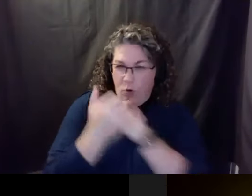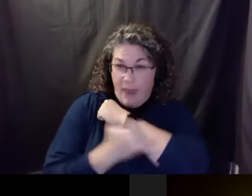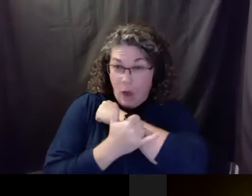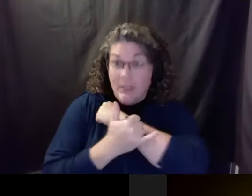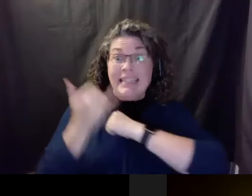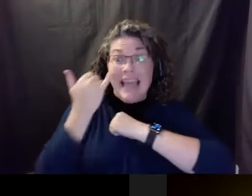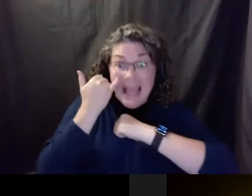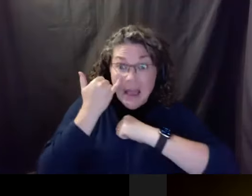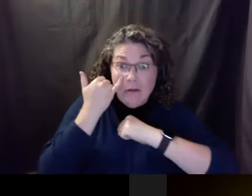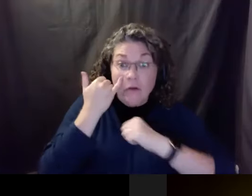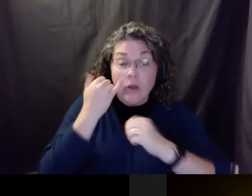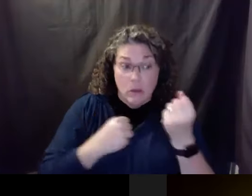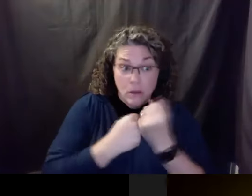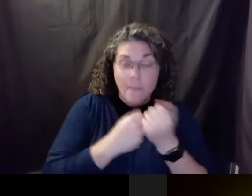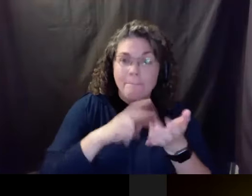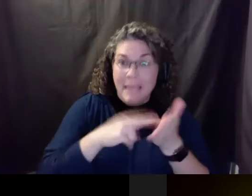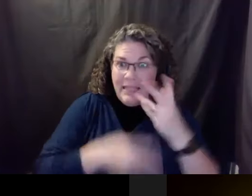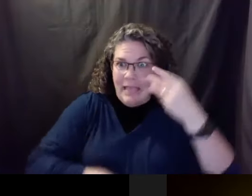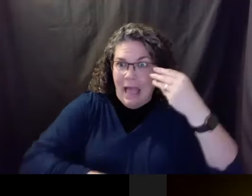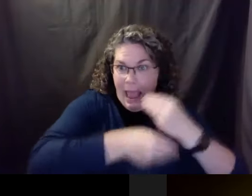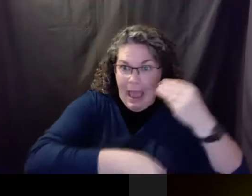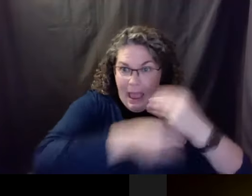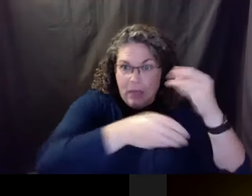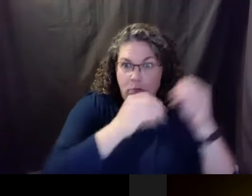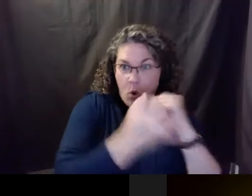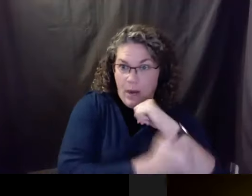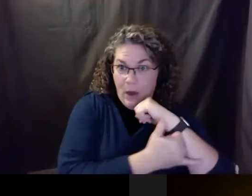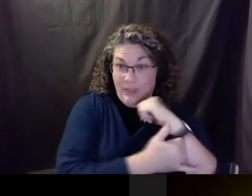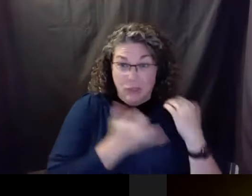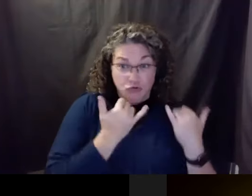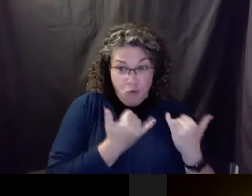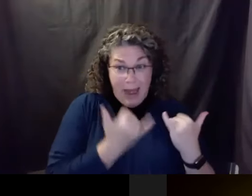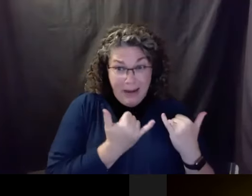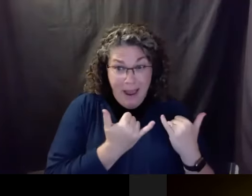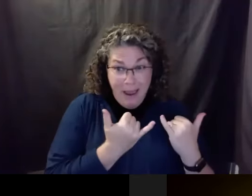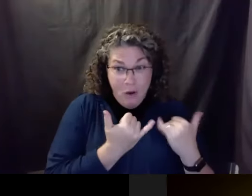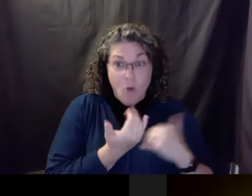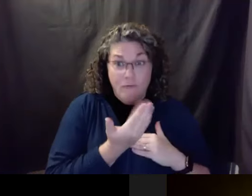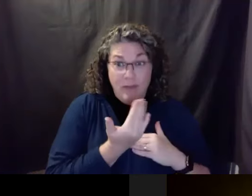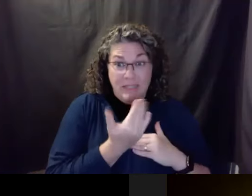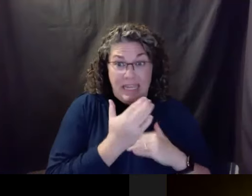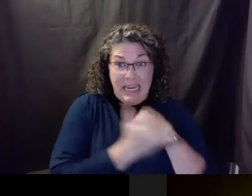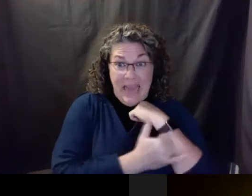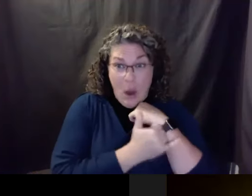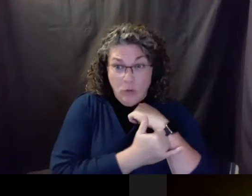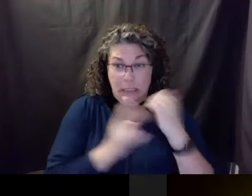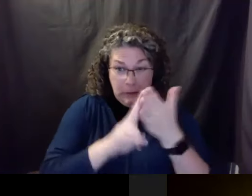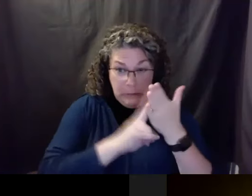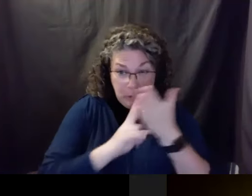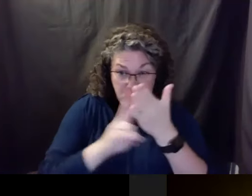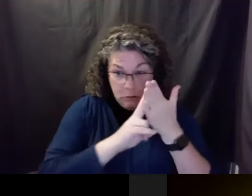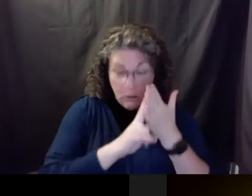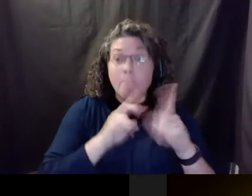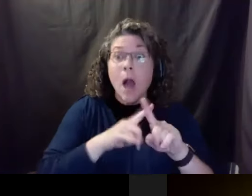Right now, it is 15 counties, and then it'll be increased to 45 counties.